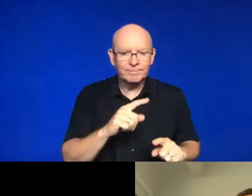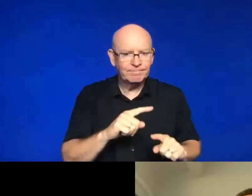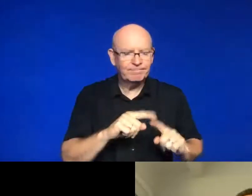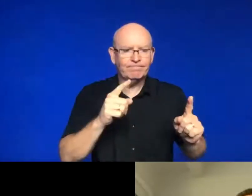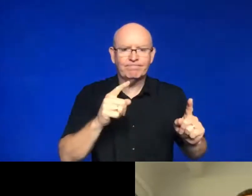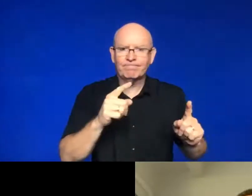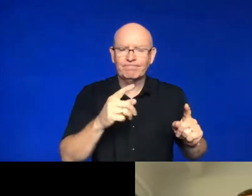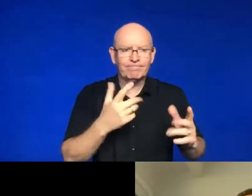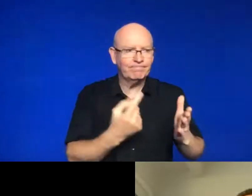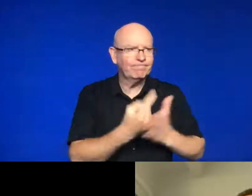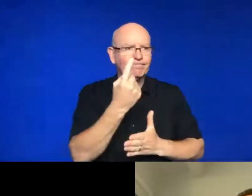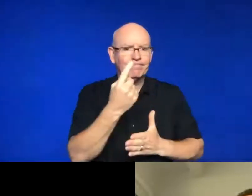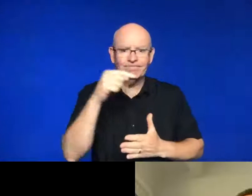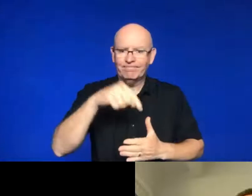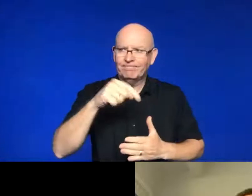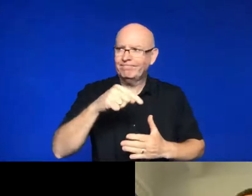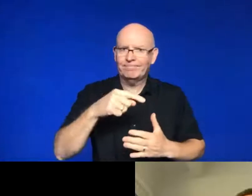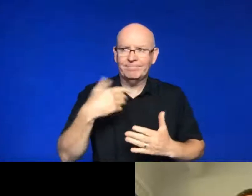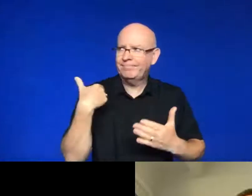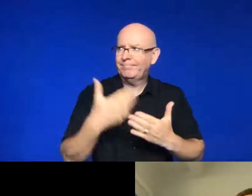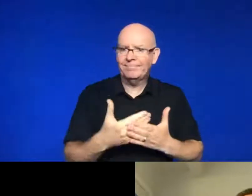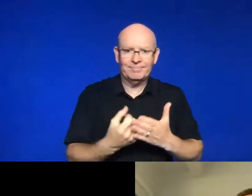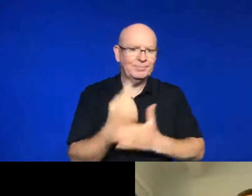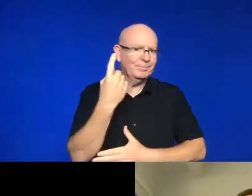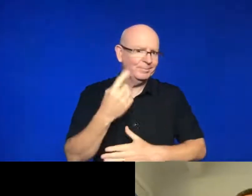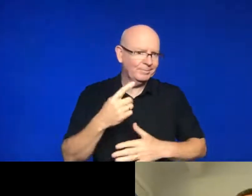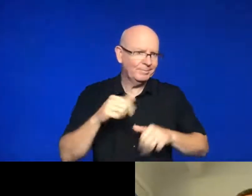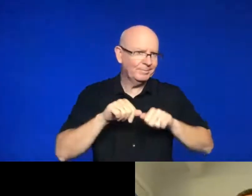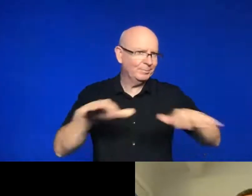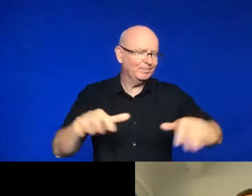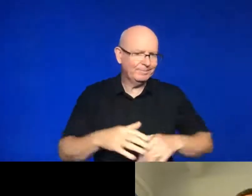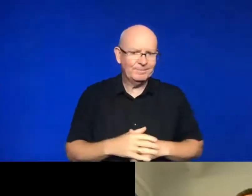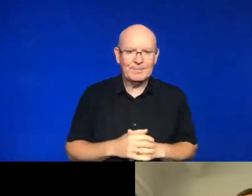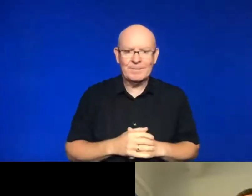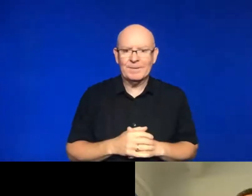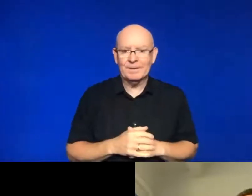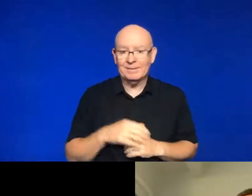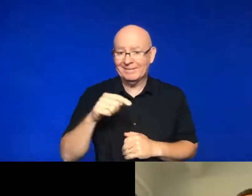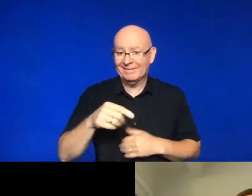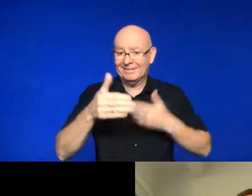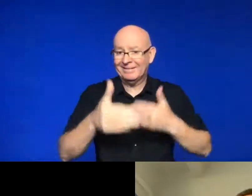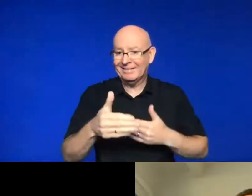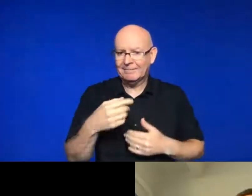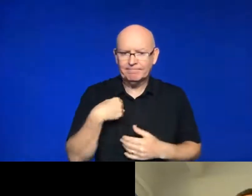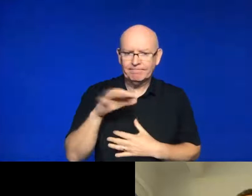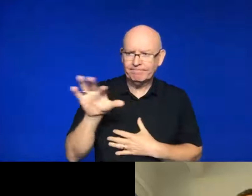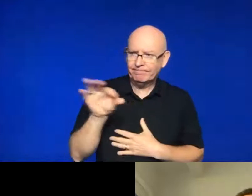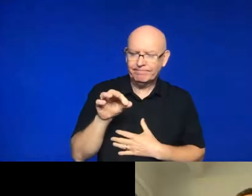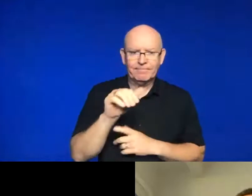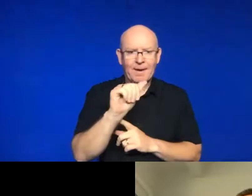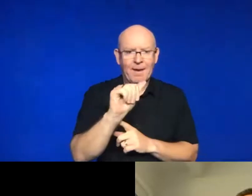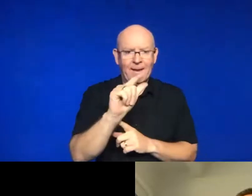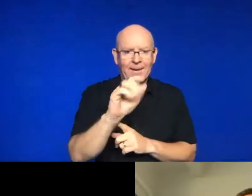social protection expert and also the coordinator of an international project on social protection